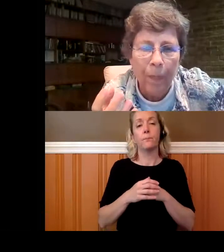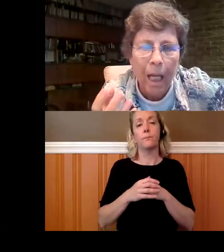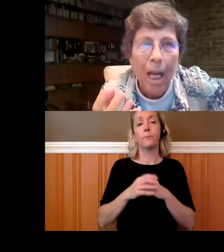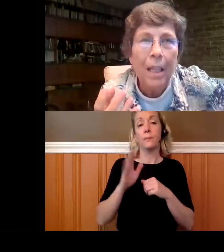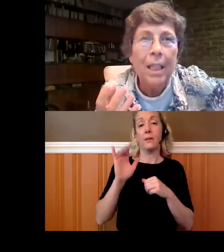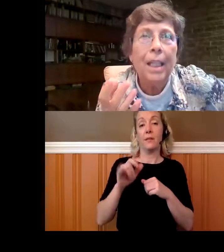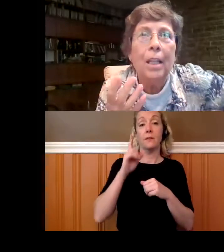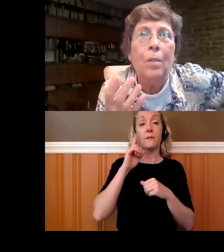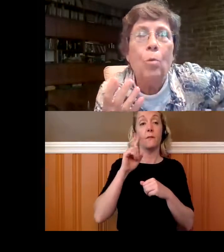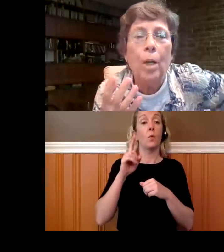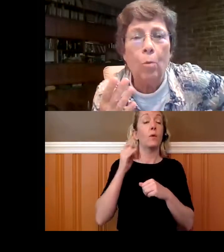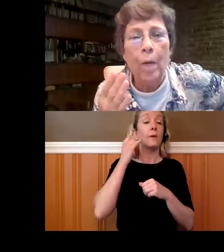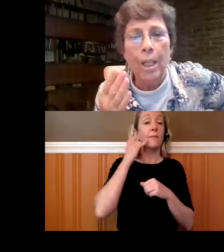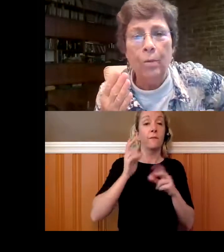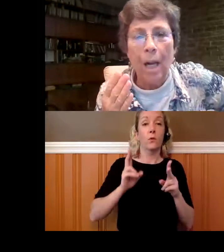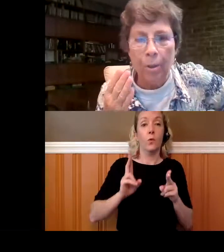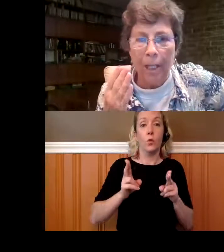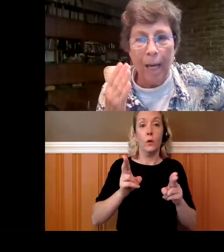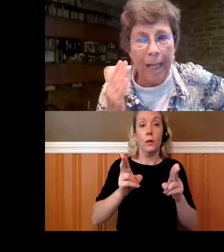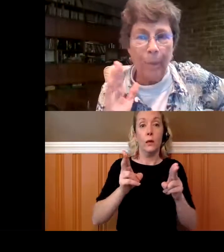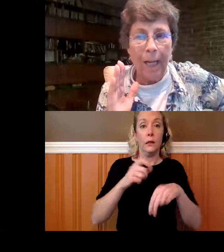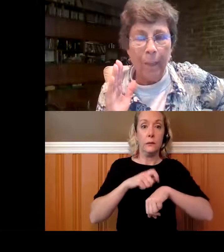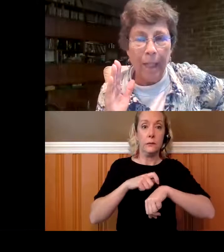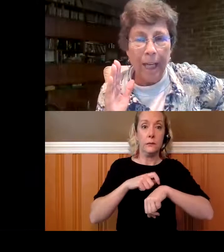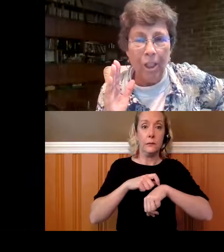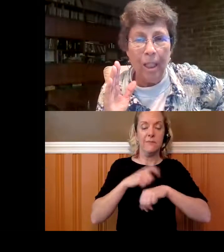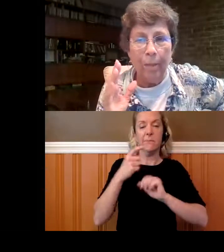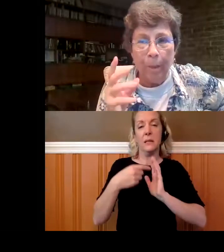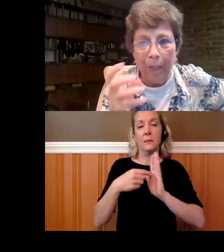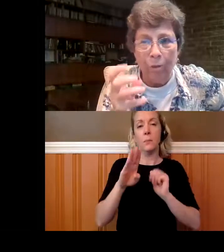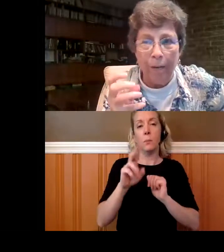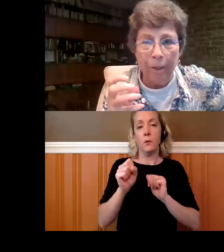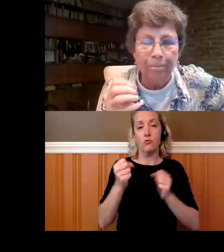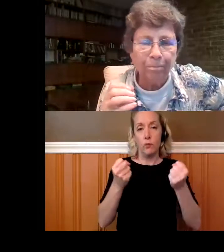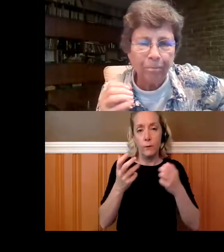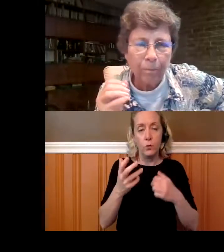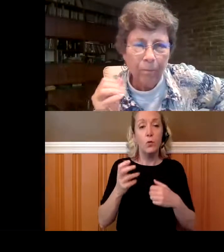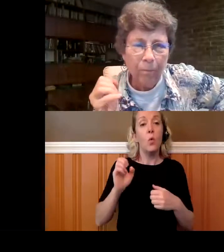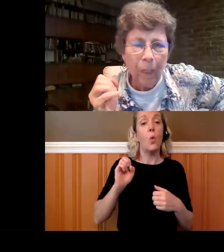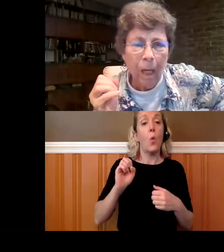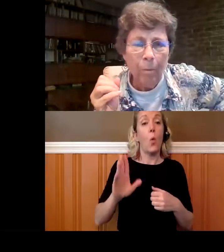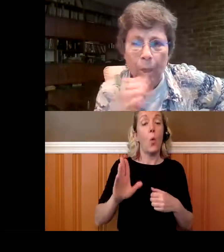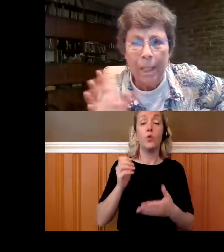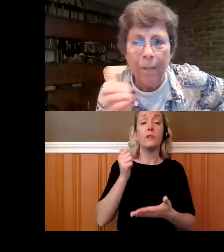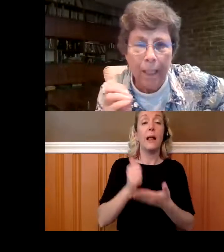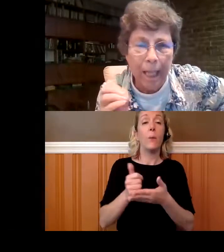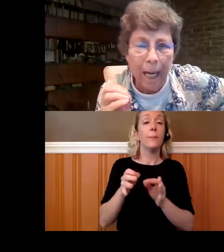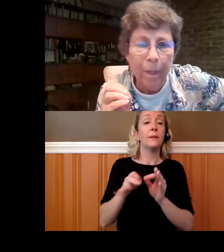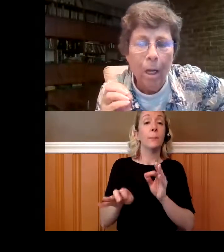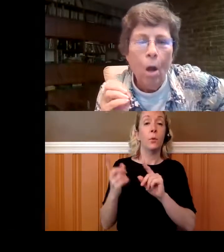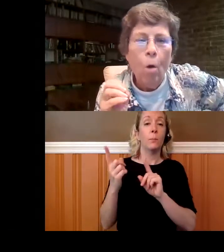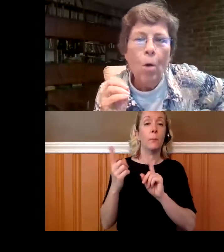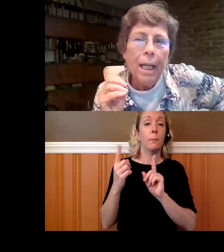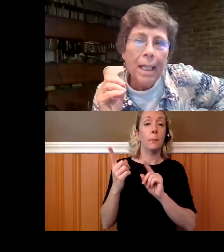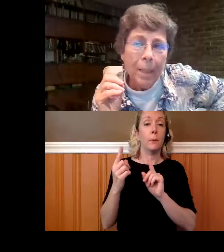expedite communication, like with a bus driver who doesn't have a lot of time, or it can simplify the response. The first